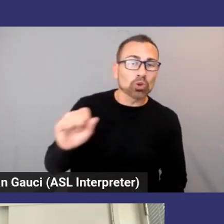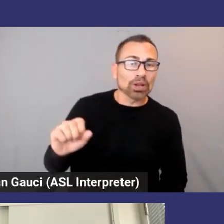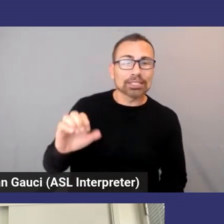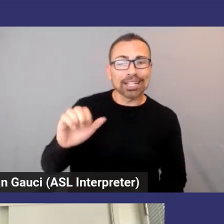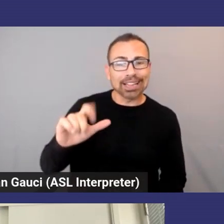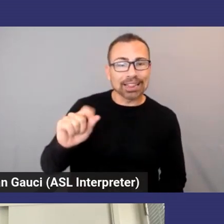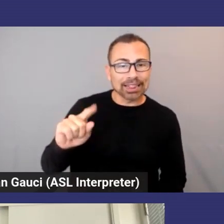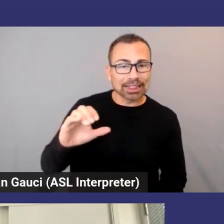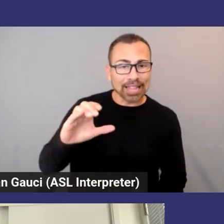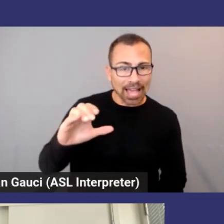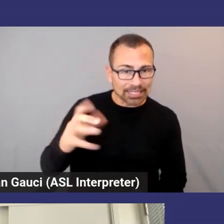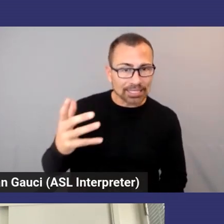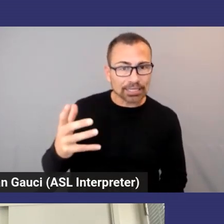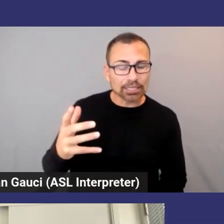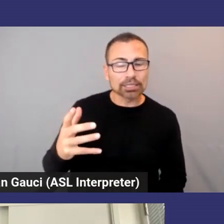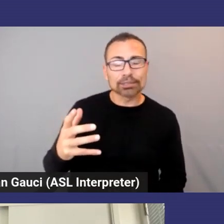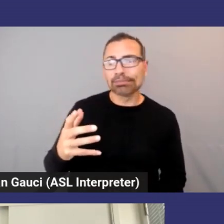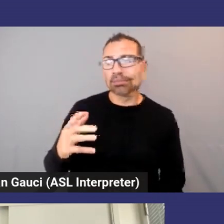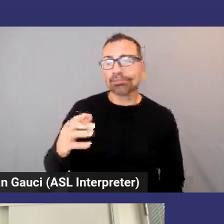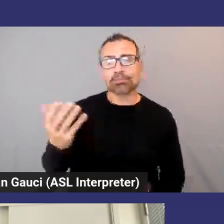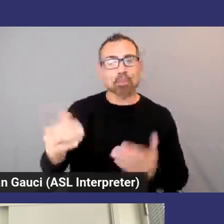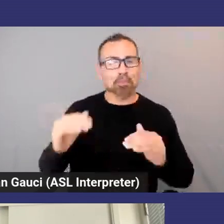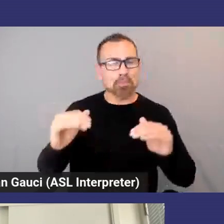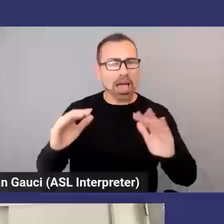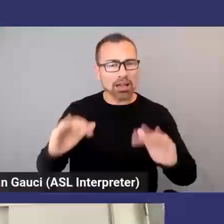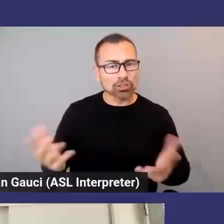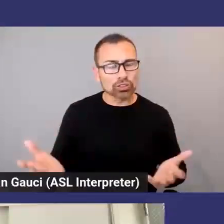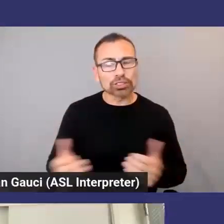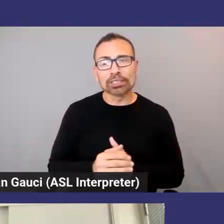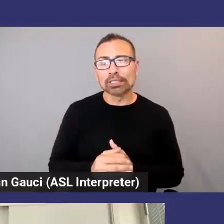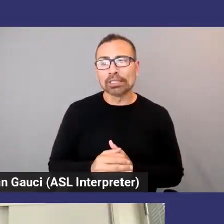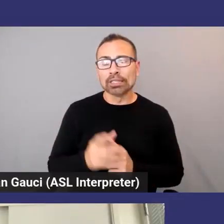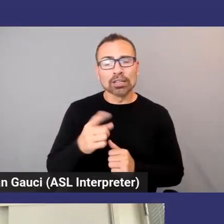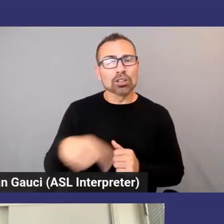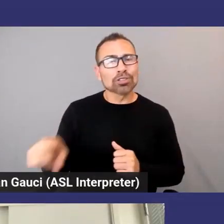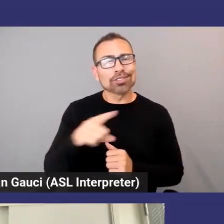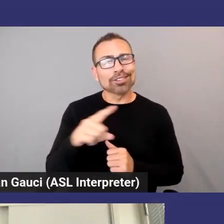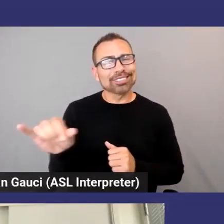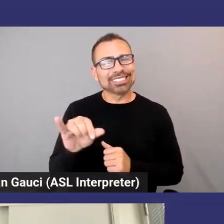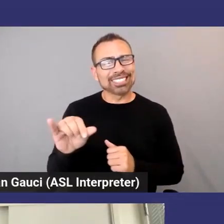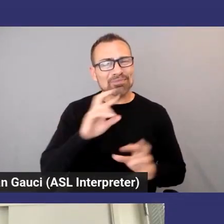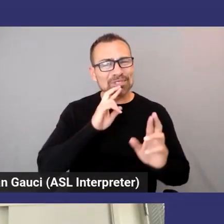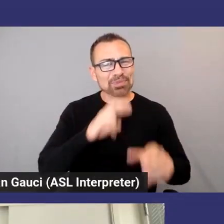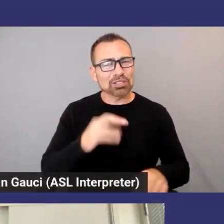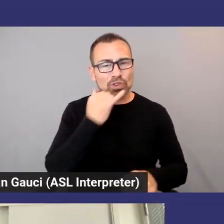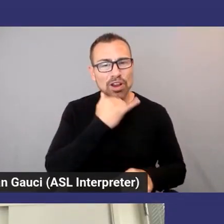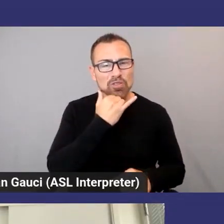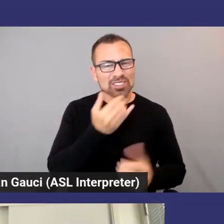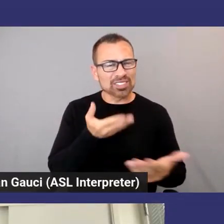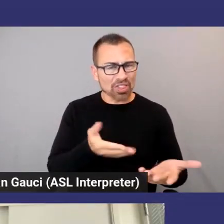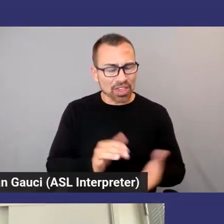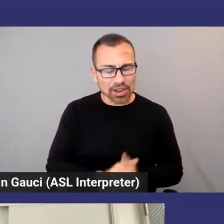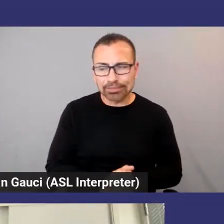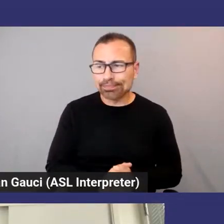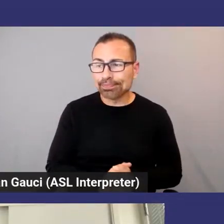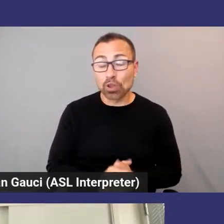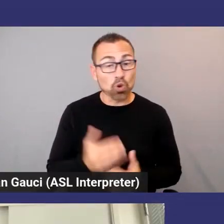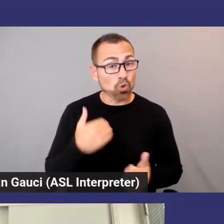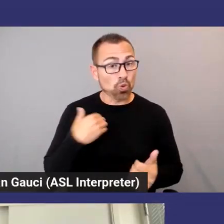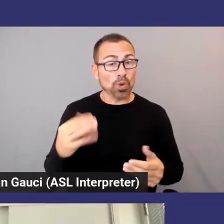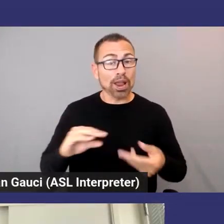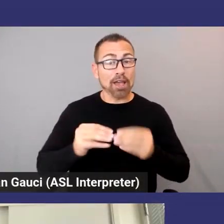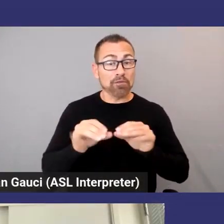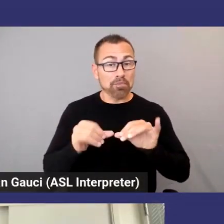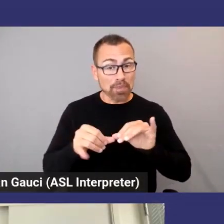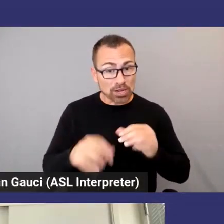properties and kind of error responses and all those kind of things are all there. And so we've got metrics and logs, and they're in the user guide